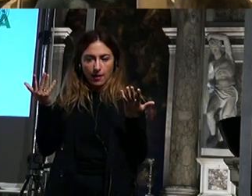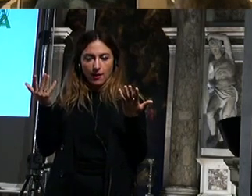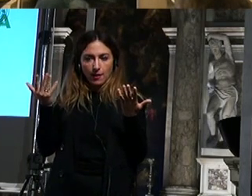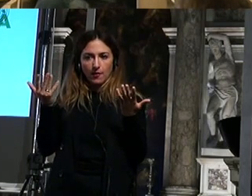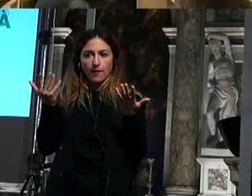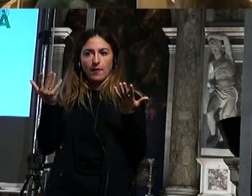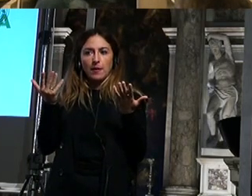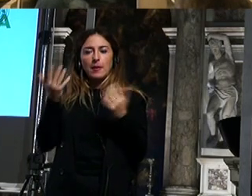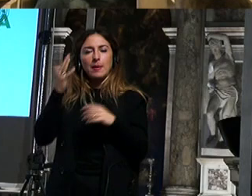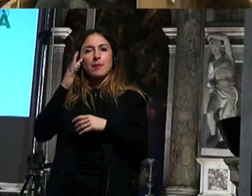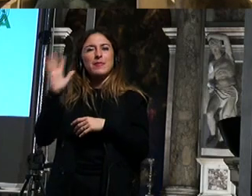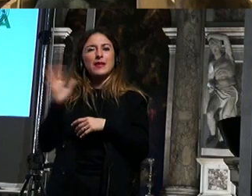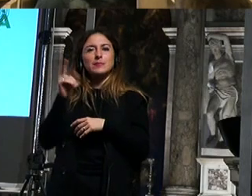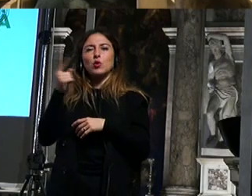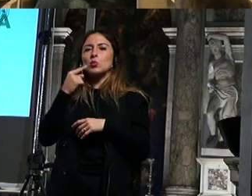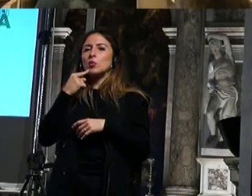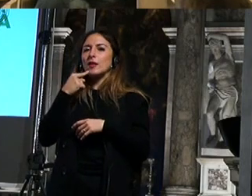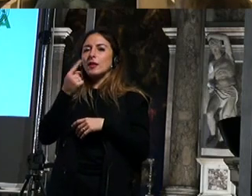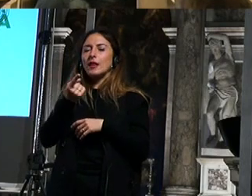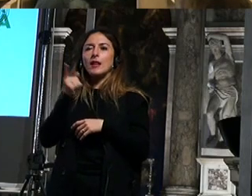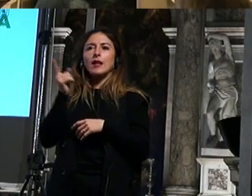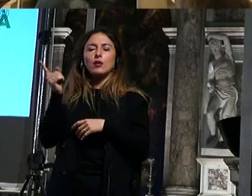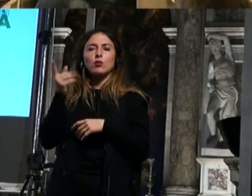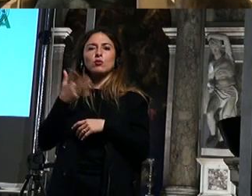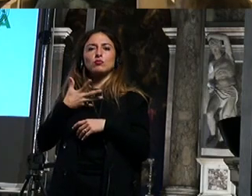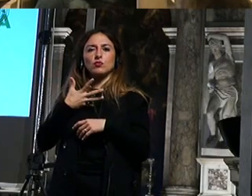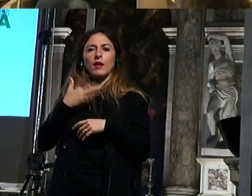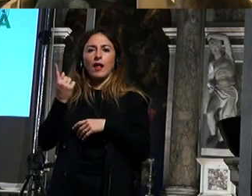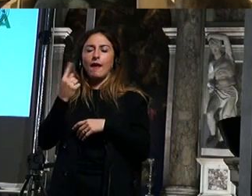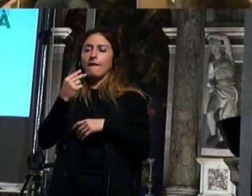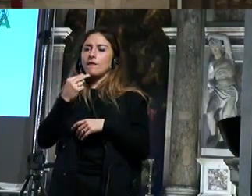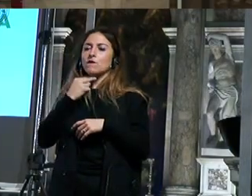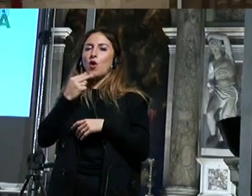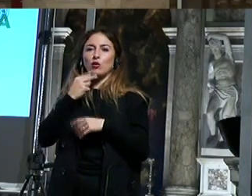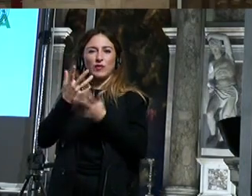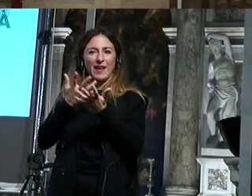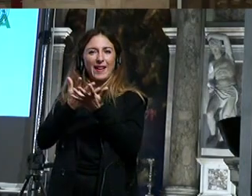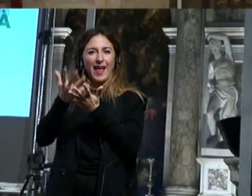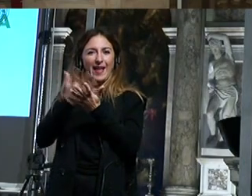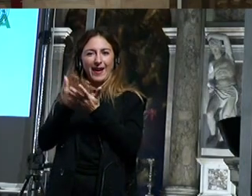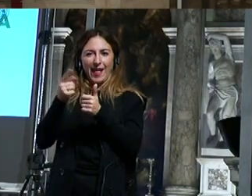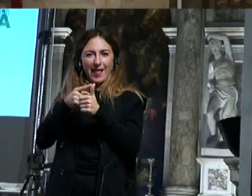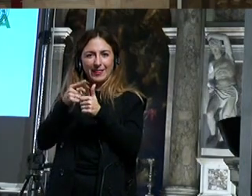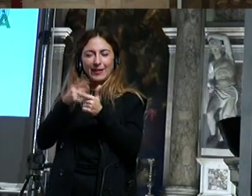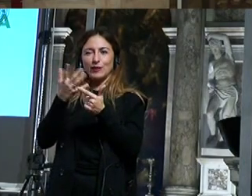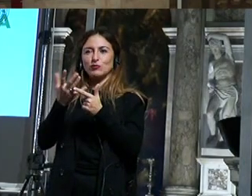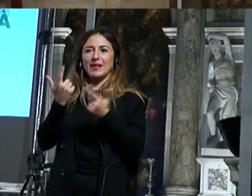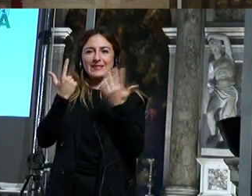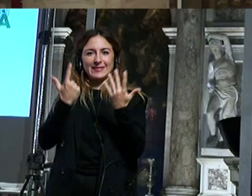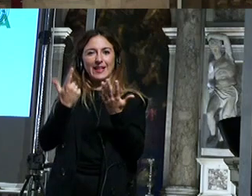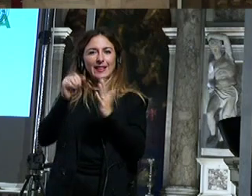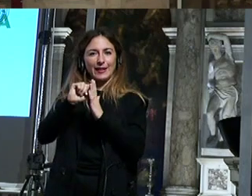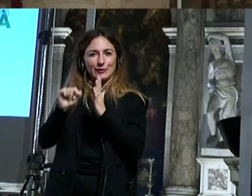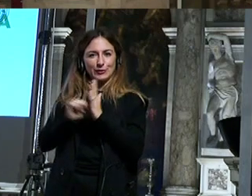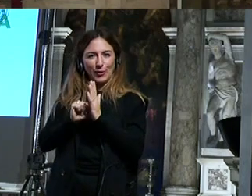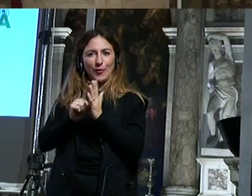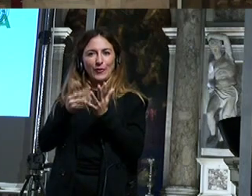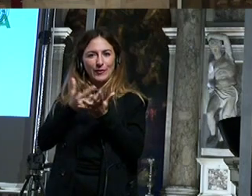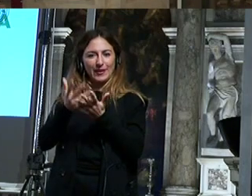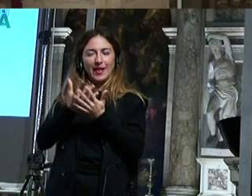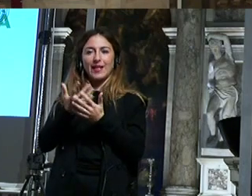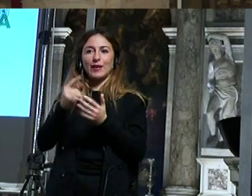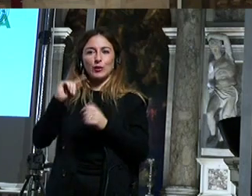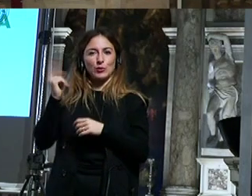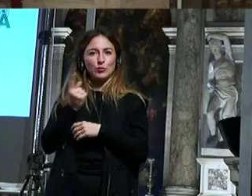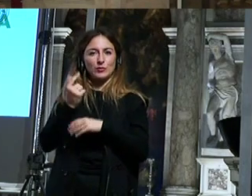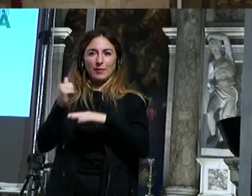figured out that, was it 7 of the stories are in women's voices? So of course it is, this book is very much about women,